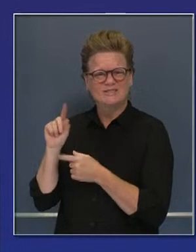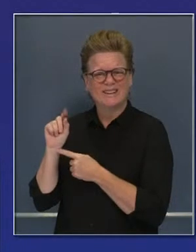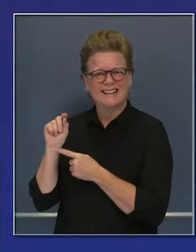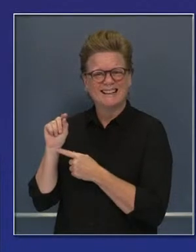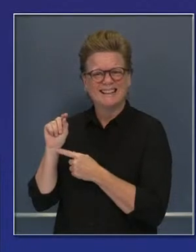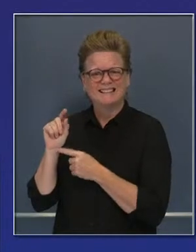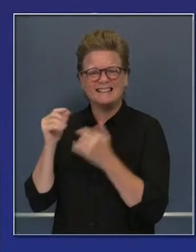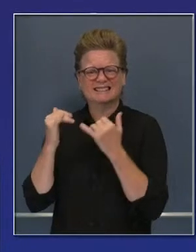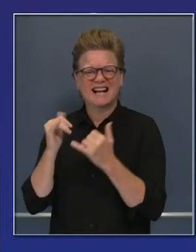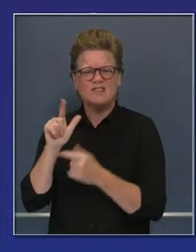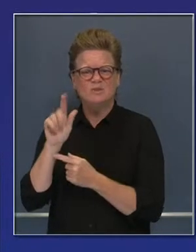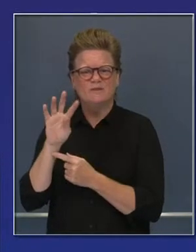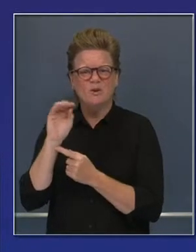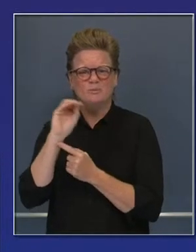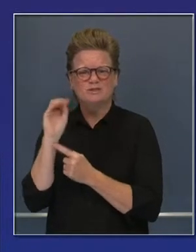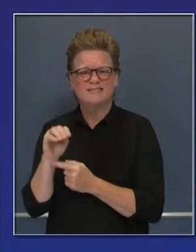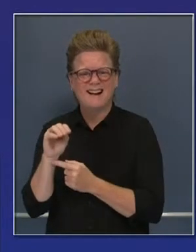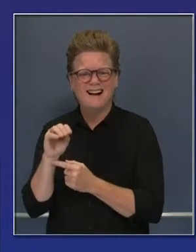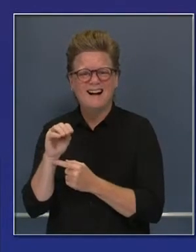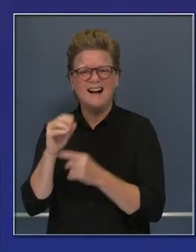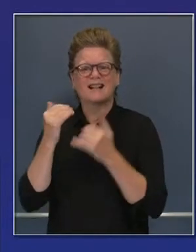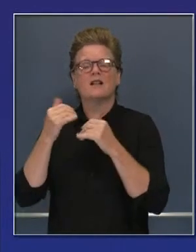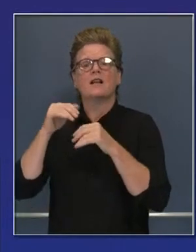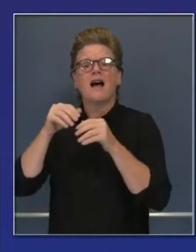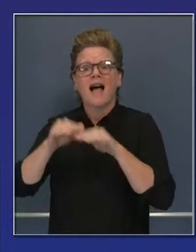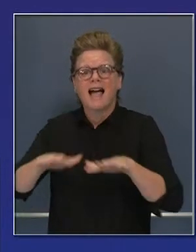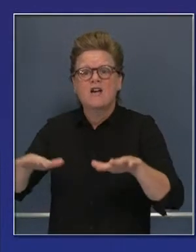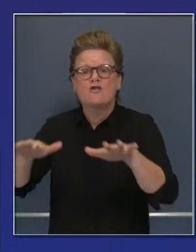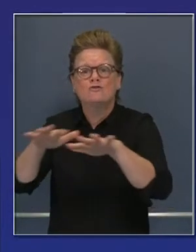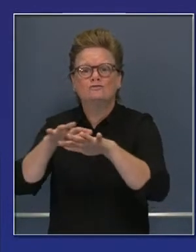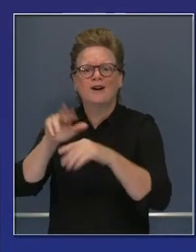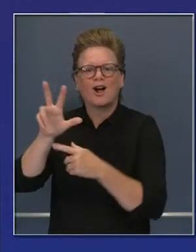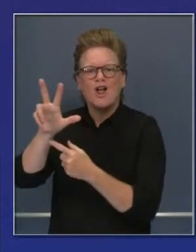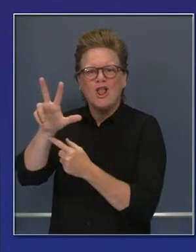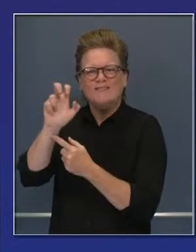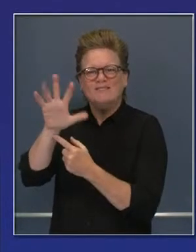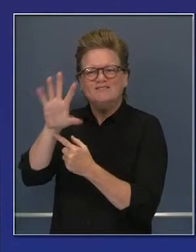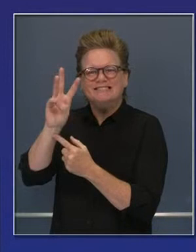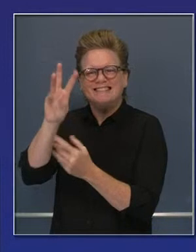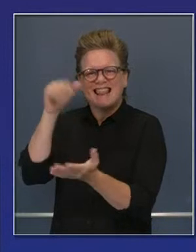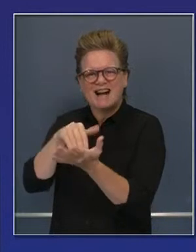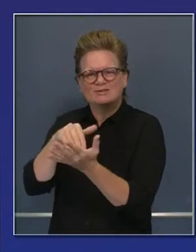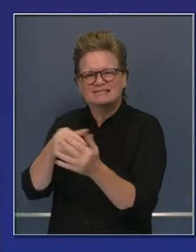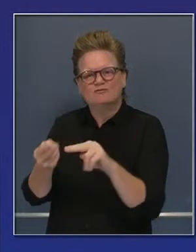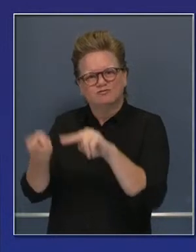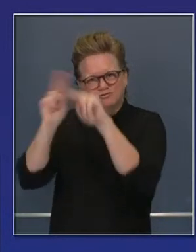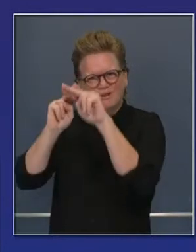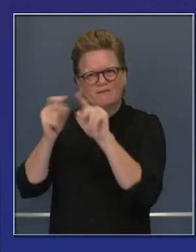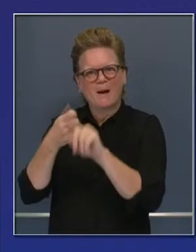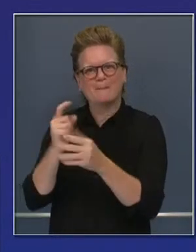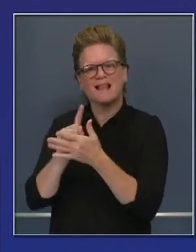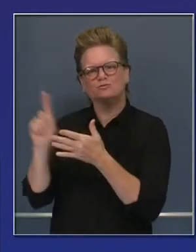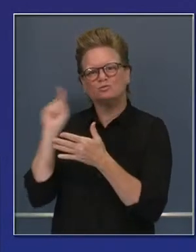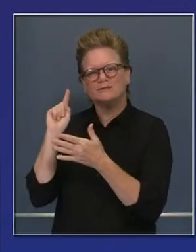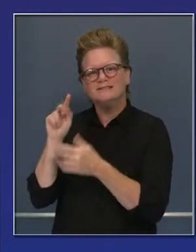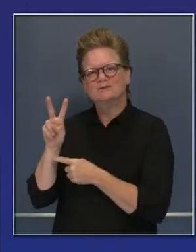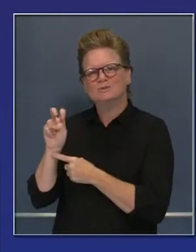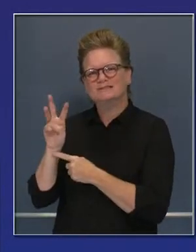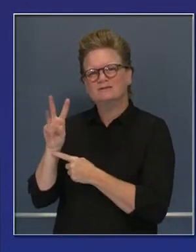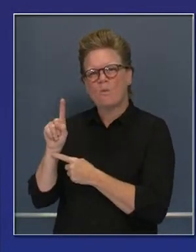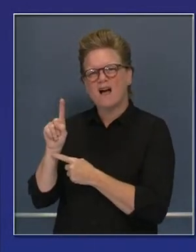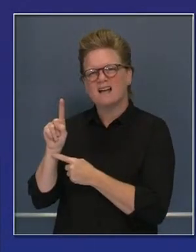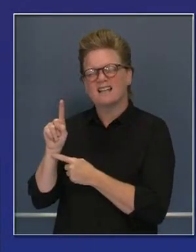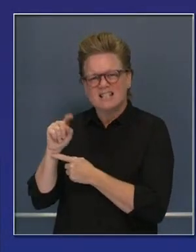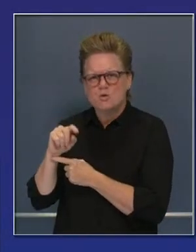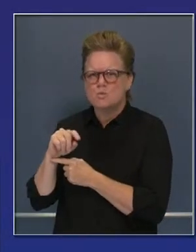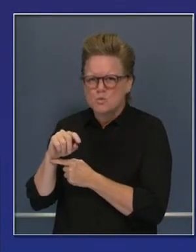the last 6 days, and is only modestly improved in terms of total containment. You see there at